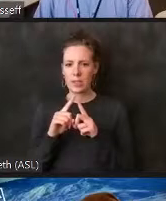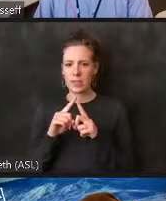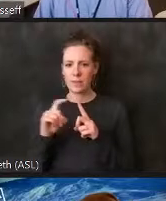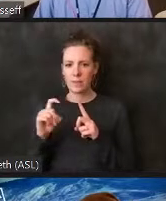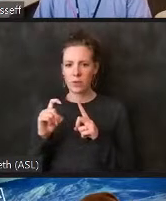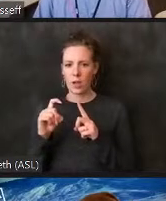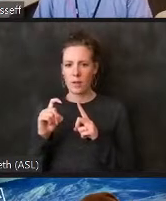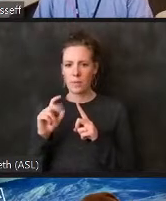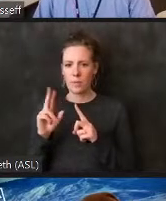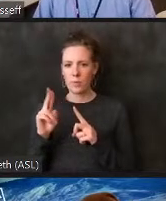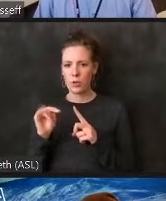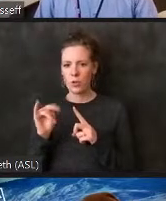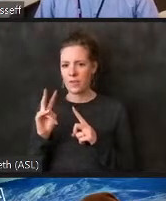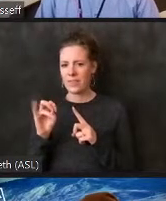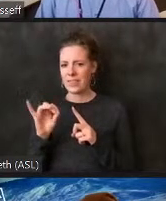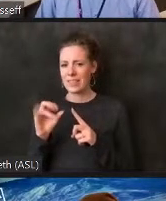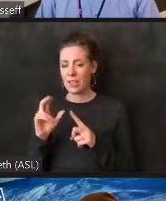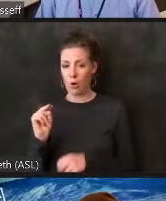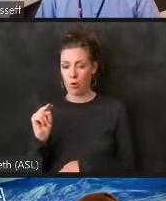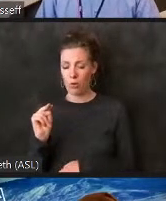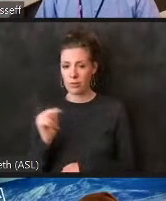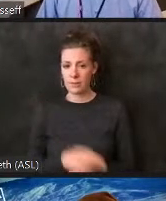Univision.